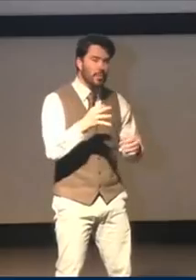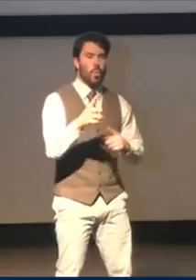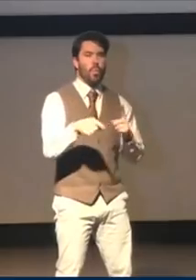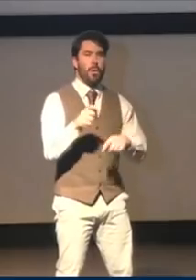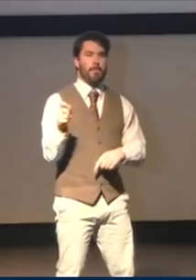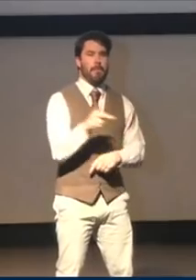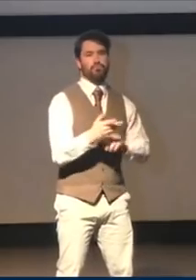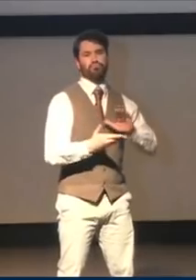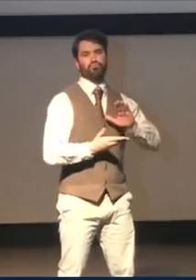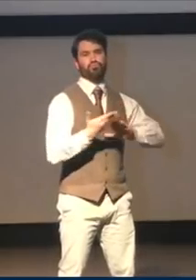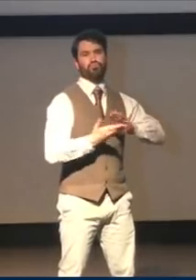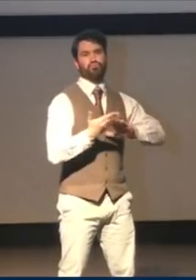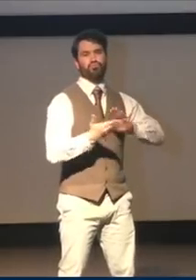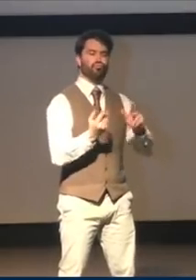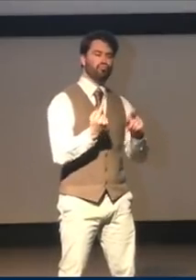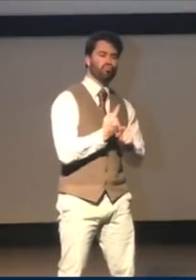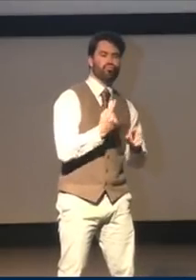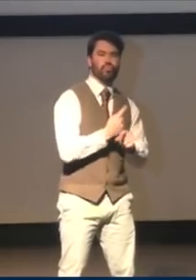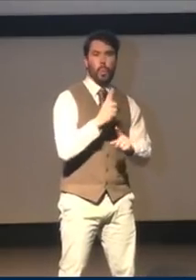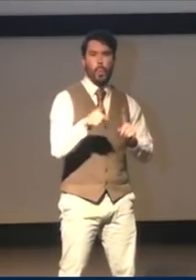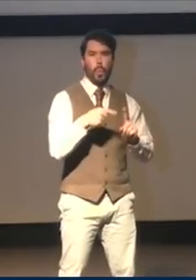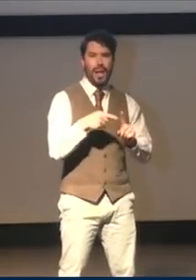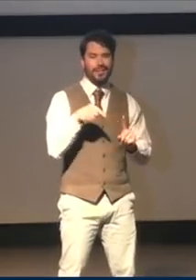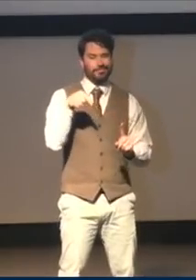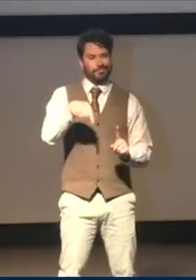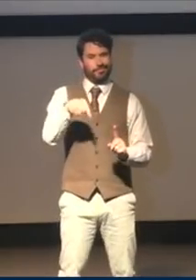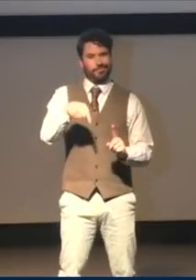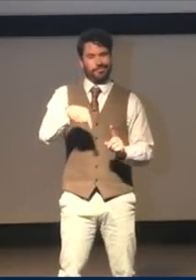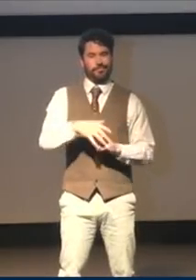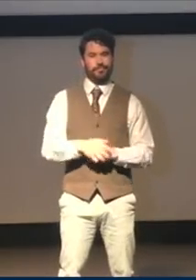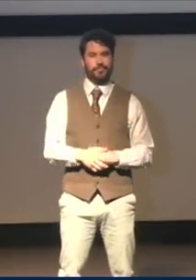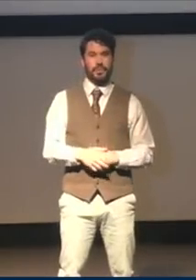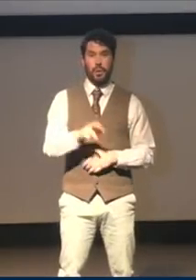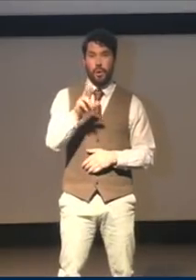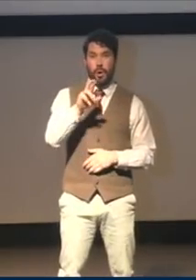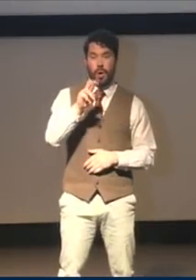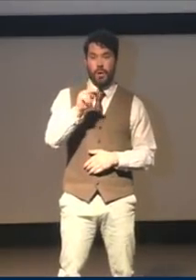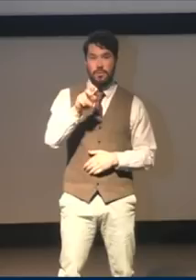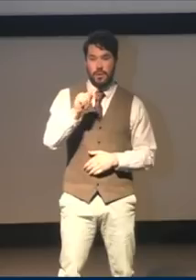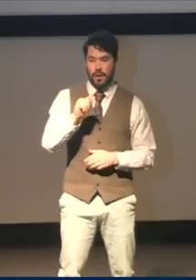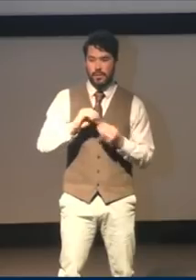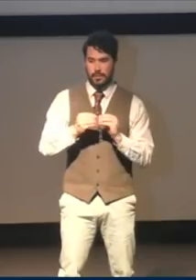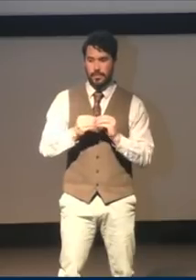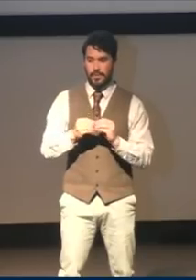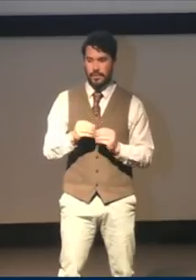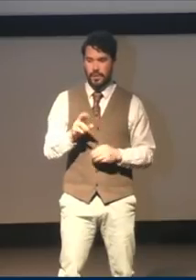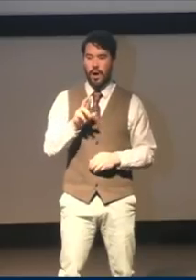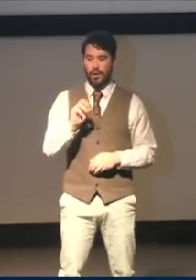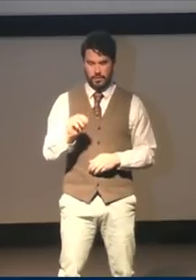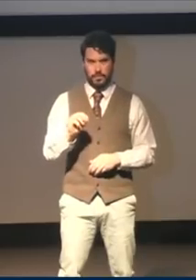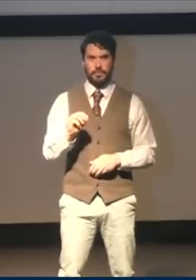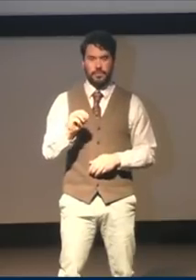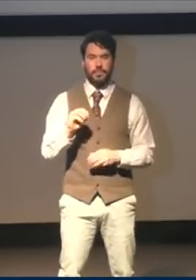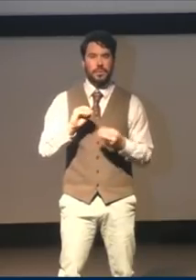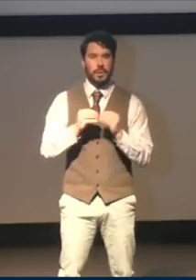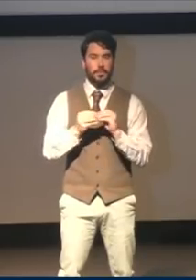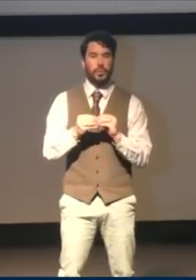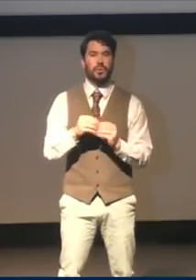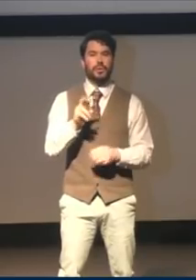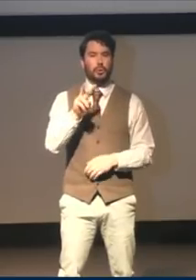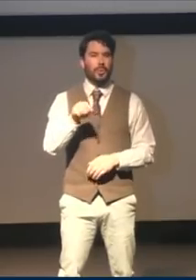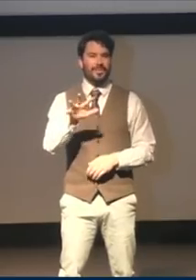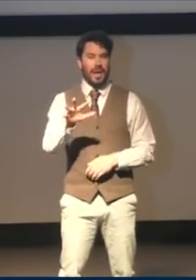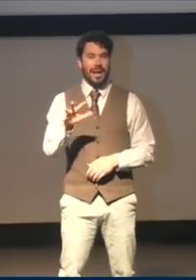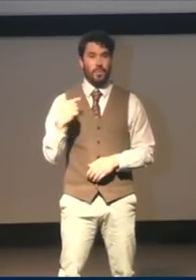it's estimated that if the R naught number is 2.5, which you saw a slide of before, we need somewhere